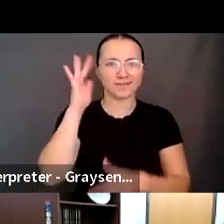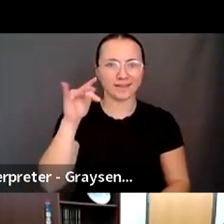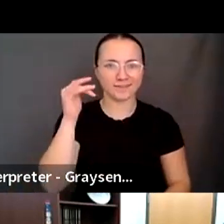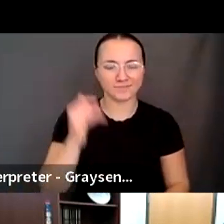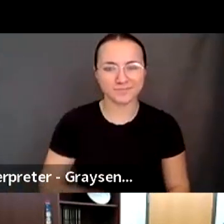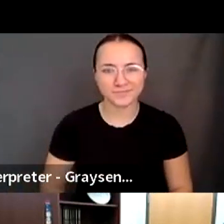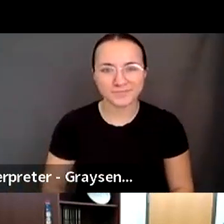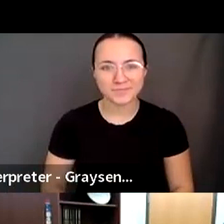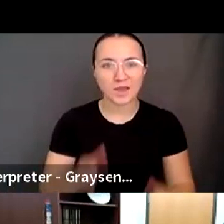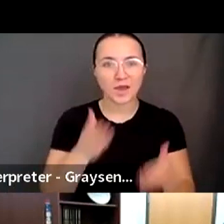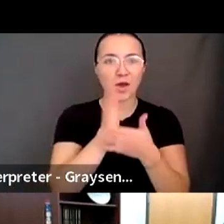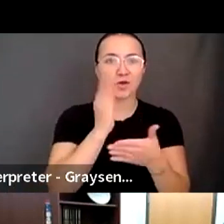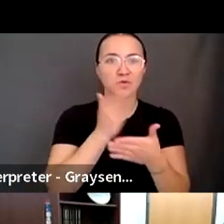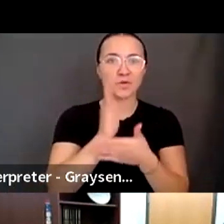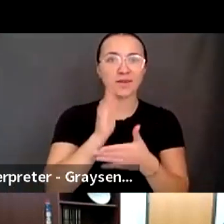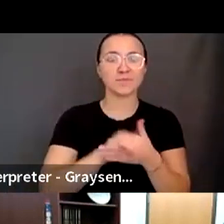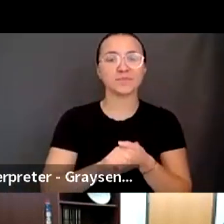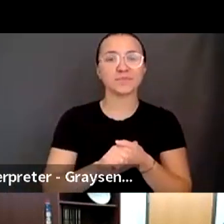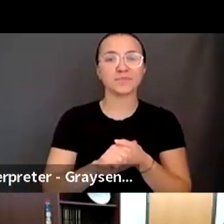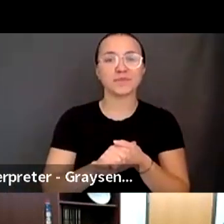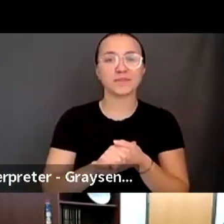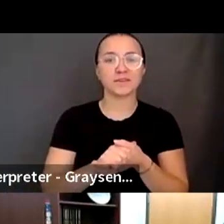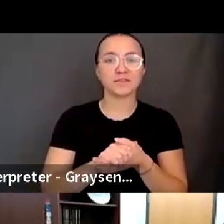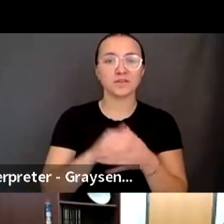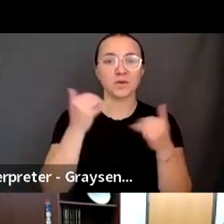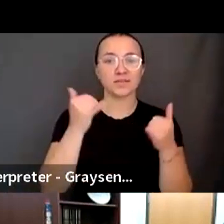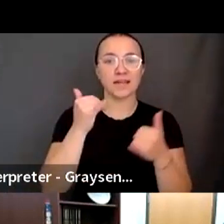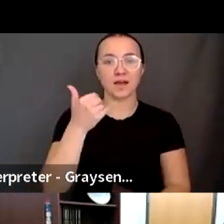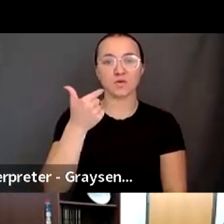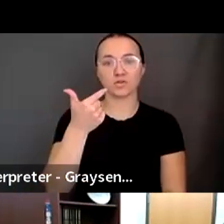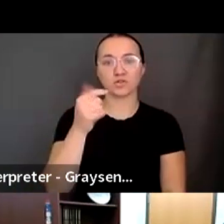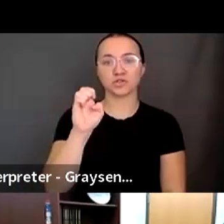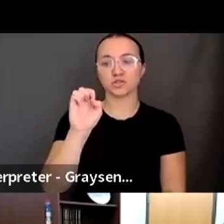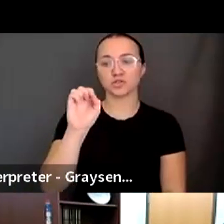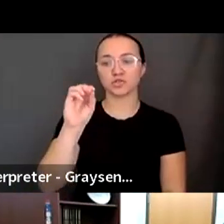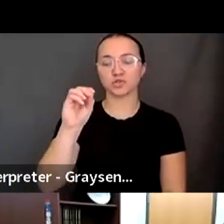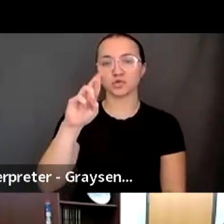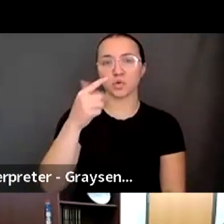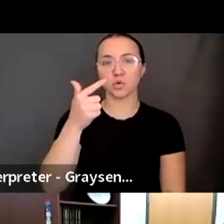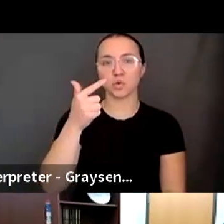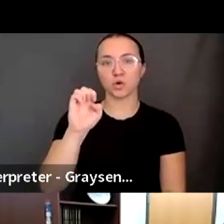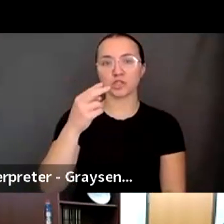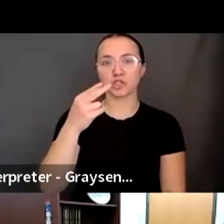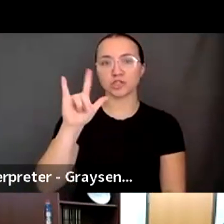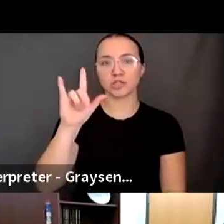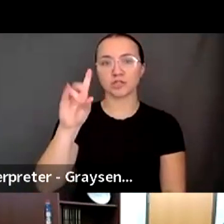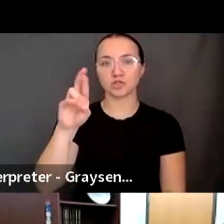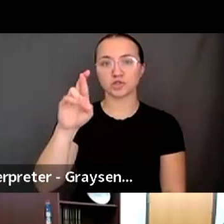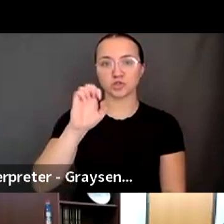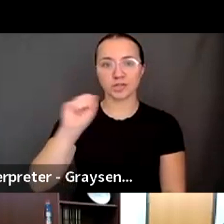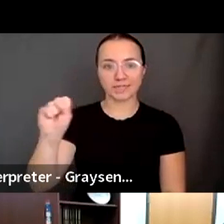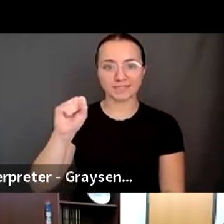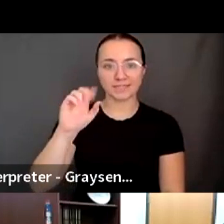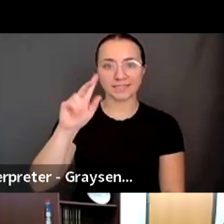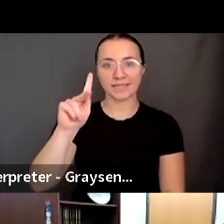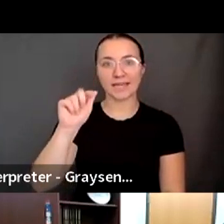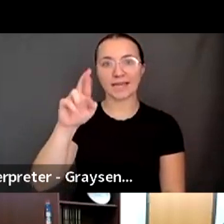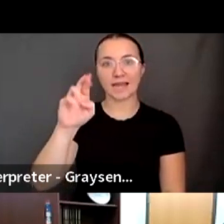All right, so up for vice chair are George Childress, Karen Lowe, our current secretary, and Kanya Mall.